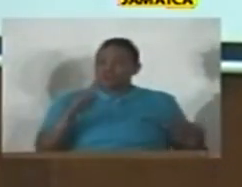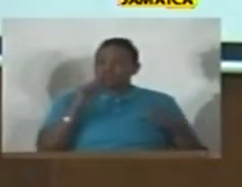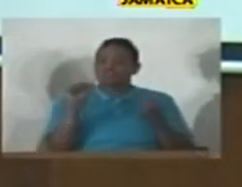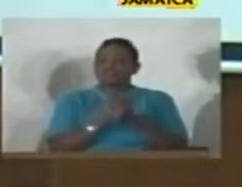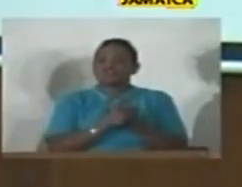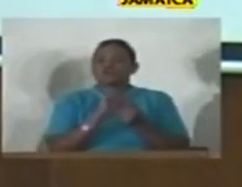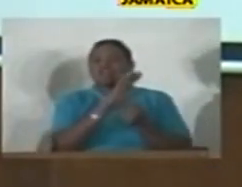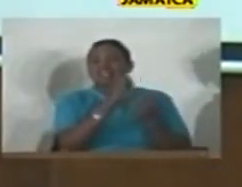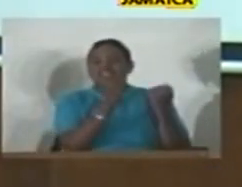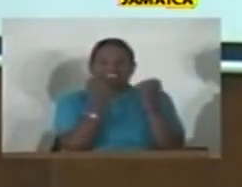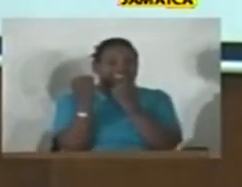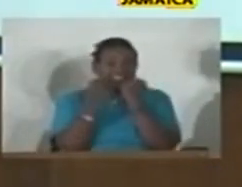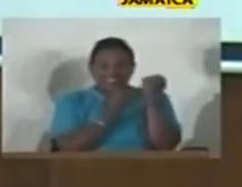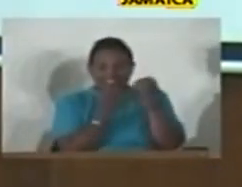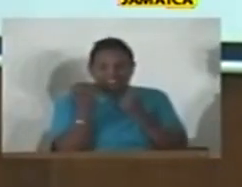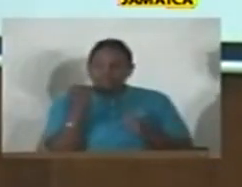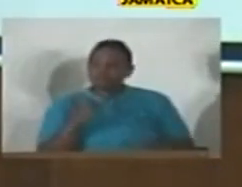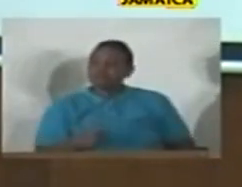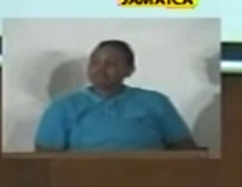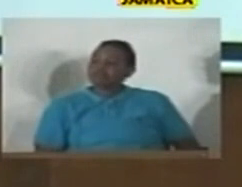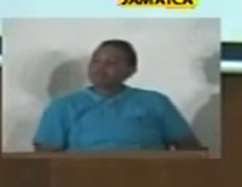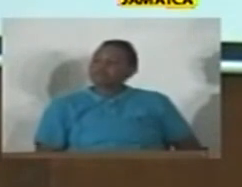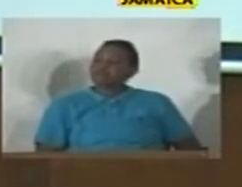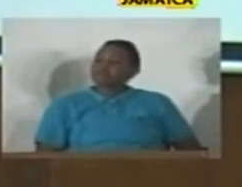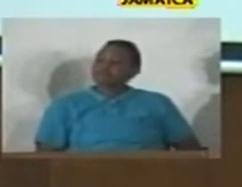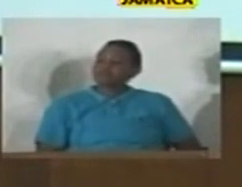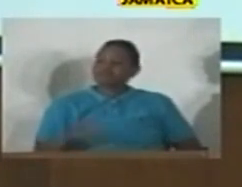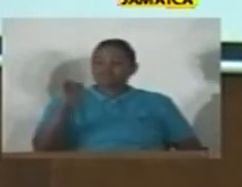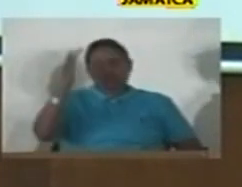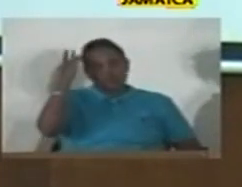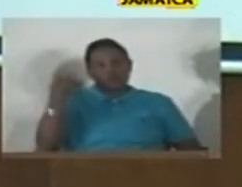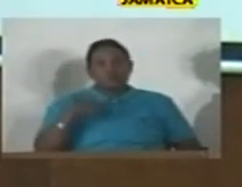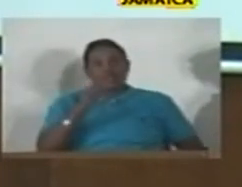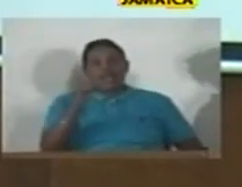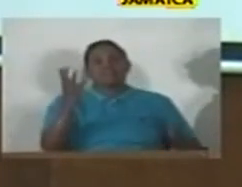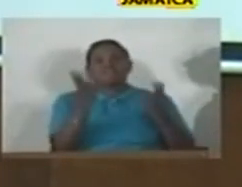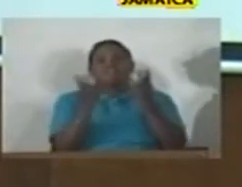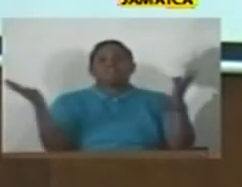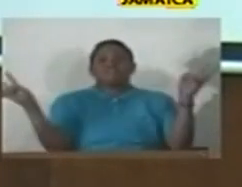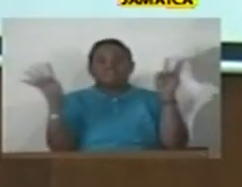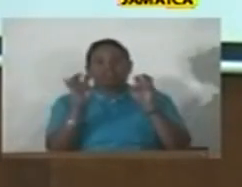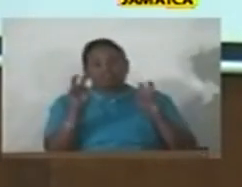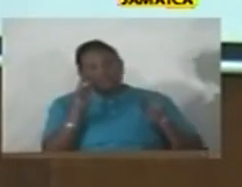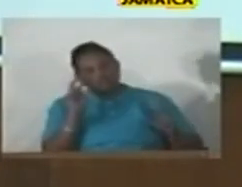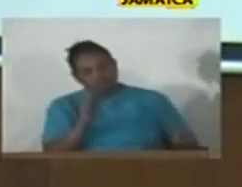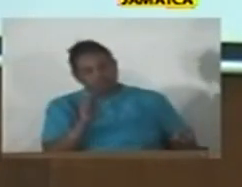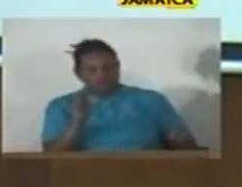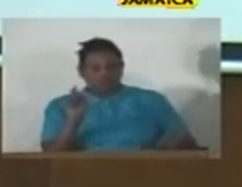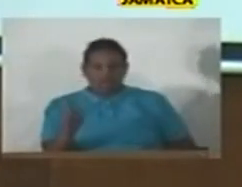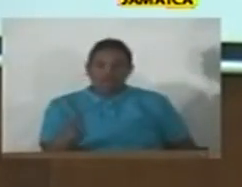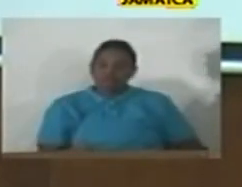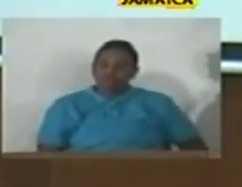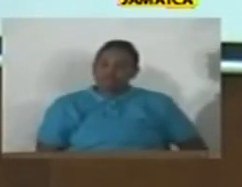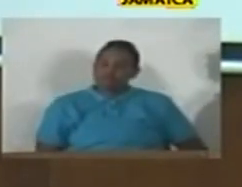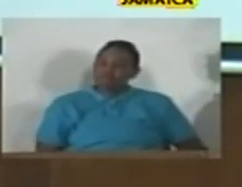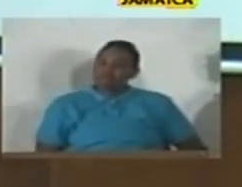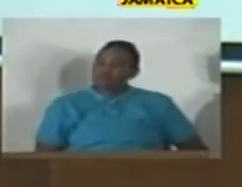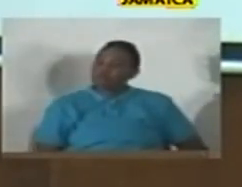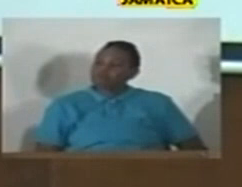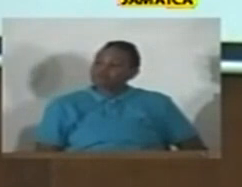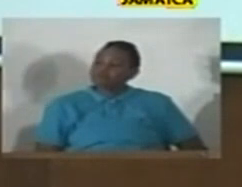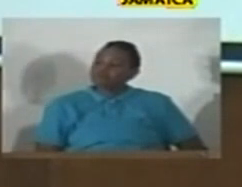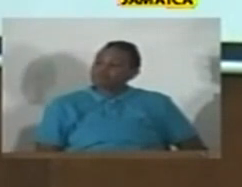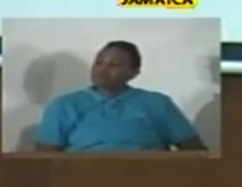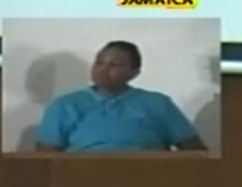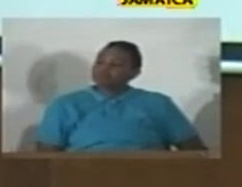cane. So that is why we have to fence it and monitor it. The expense for security,